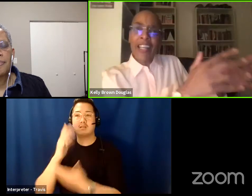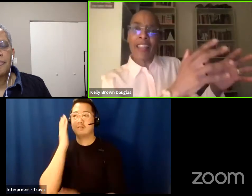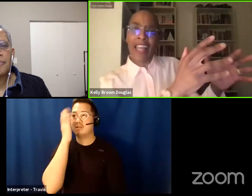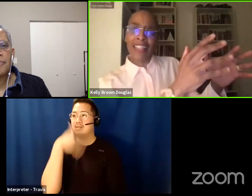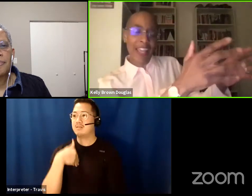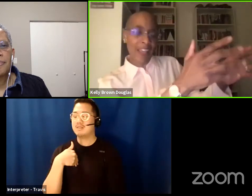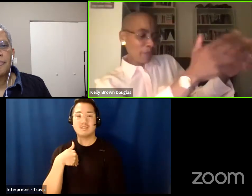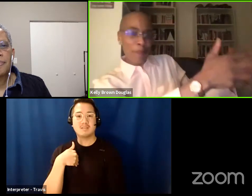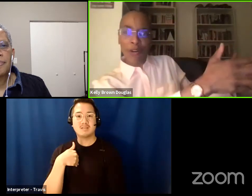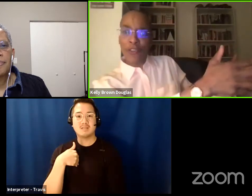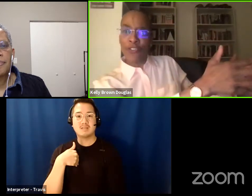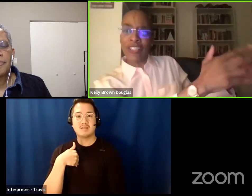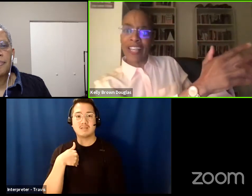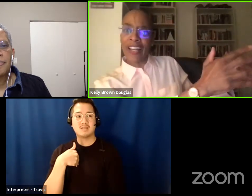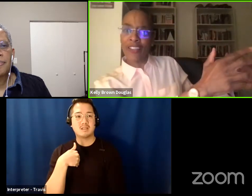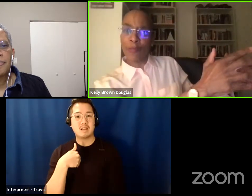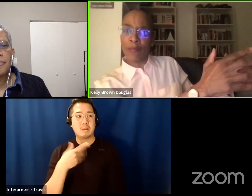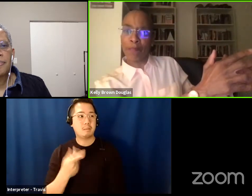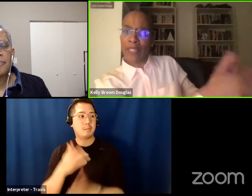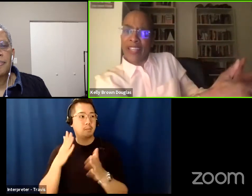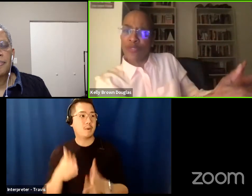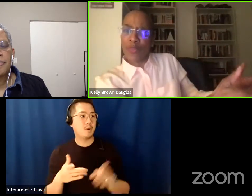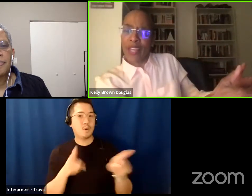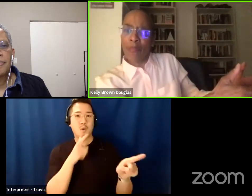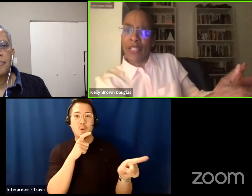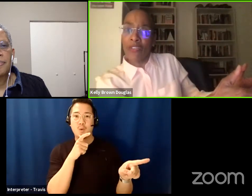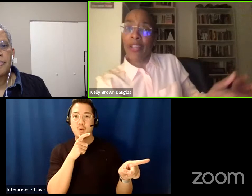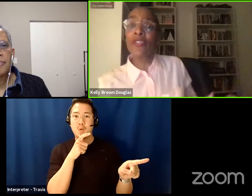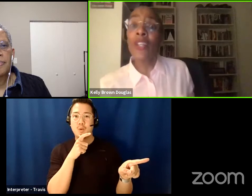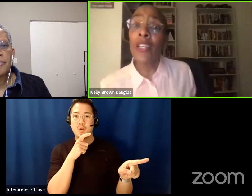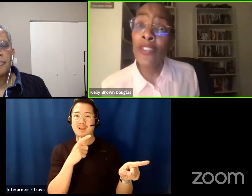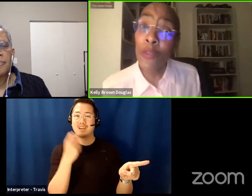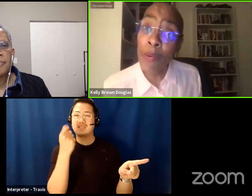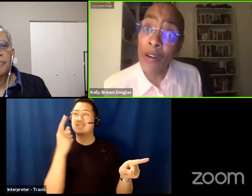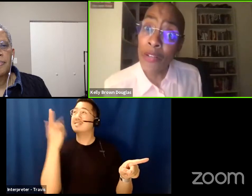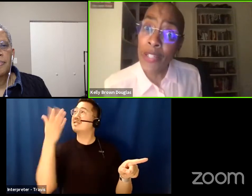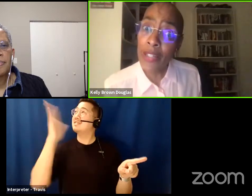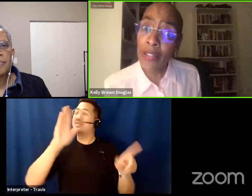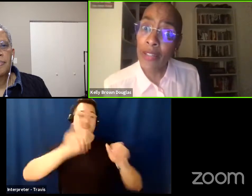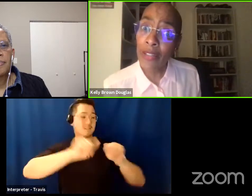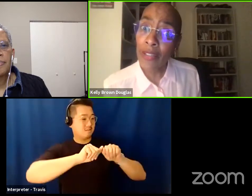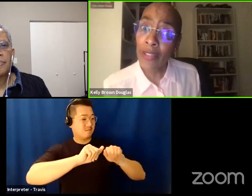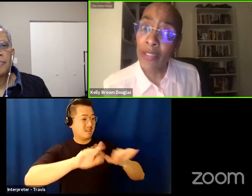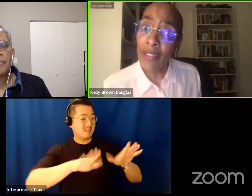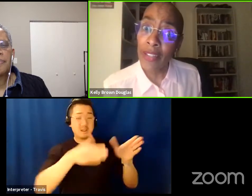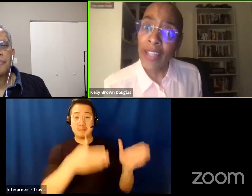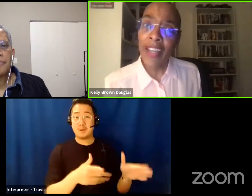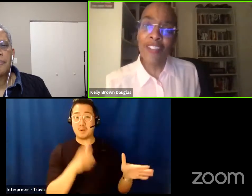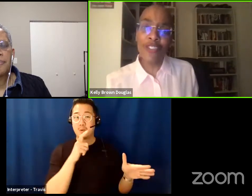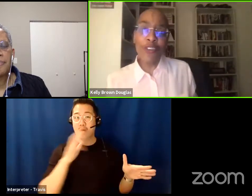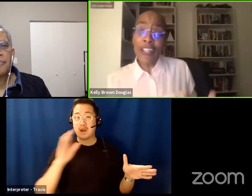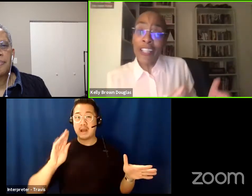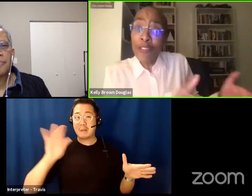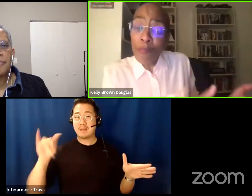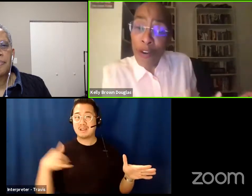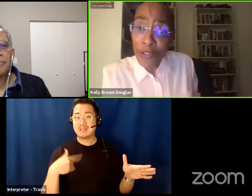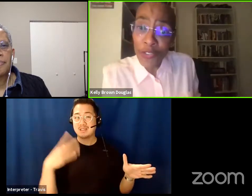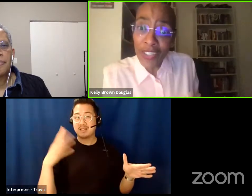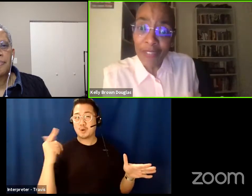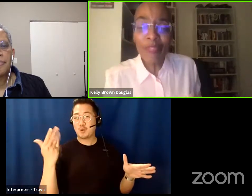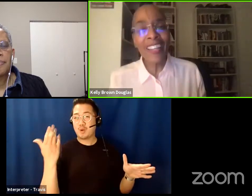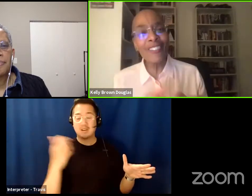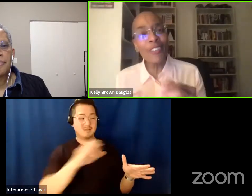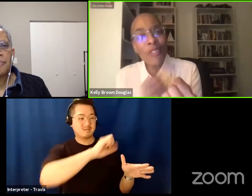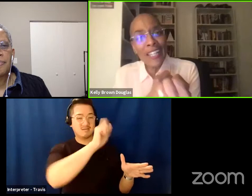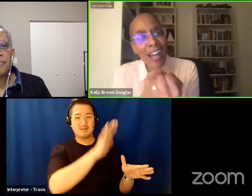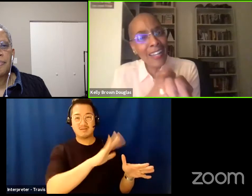see that that person that has been blessed with ebony grace is the person. Mm-hmm. And so it is a